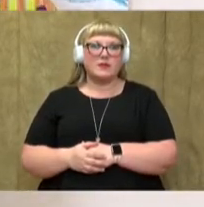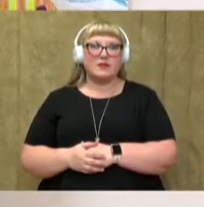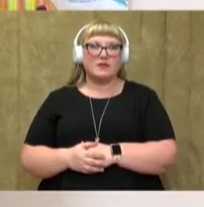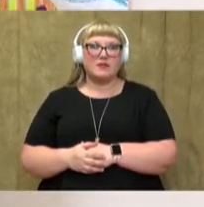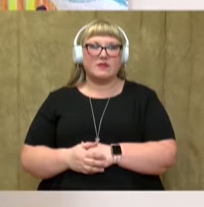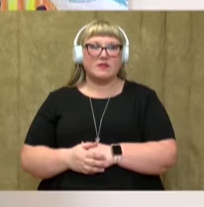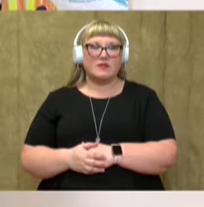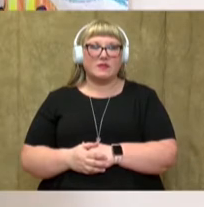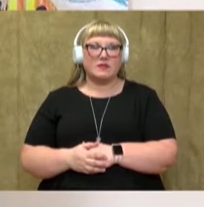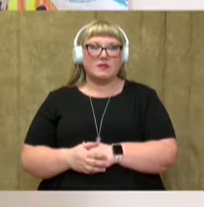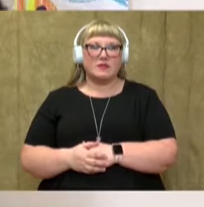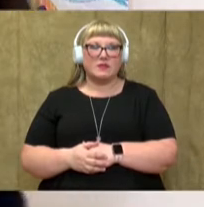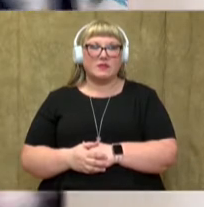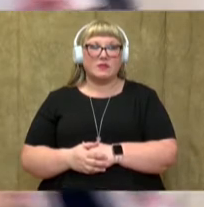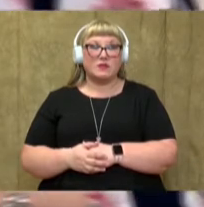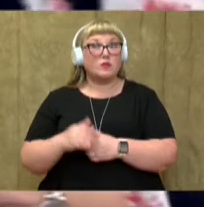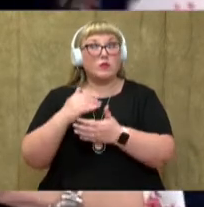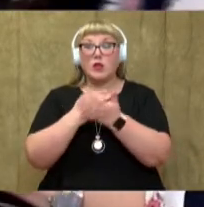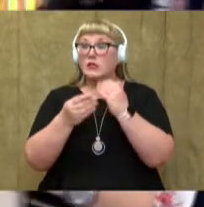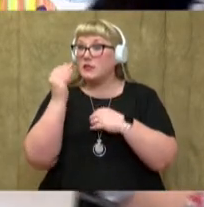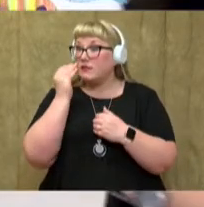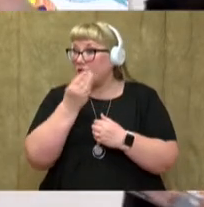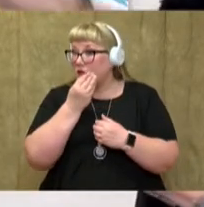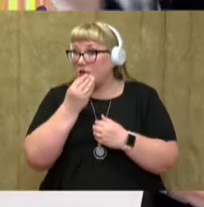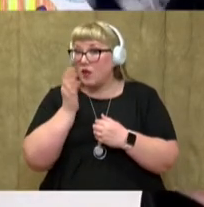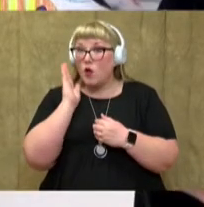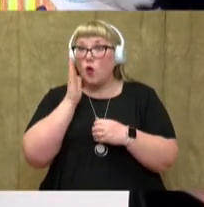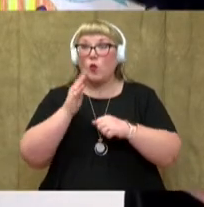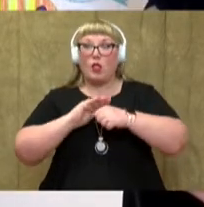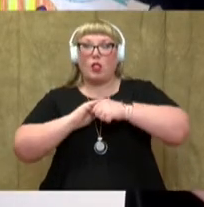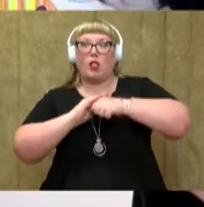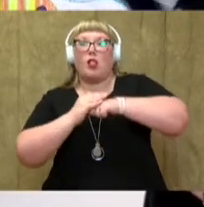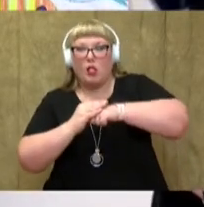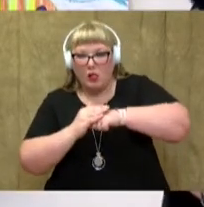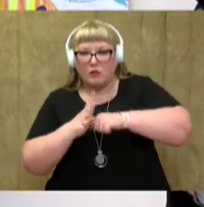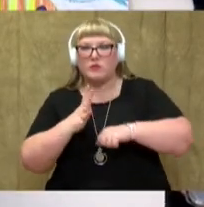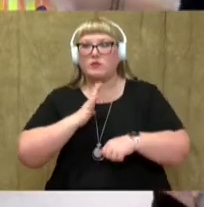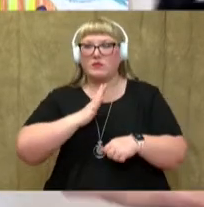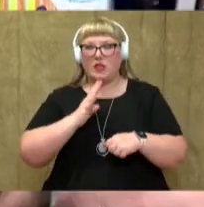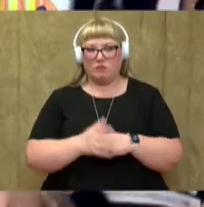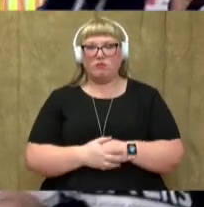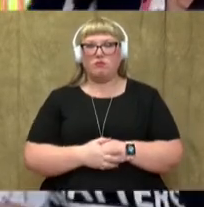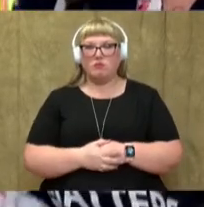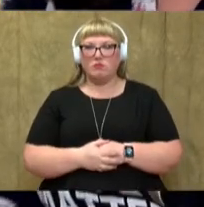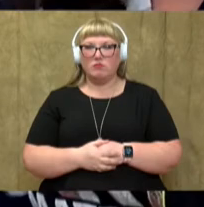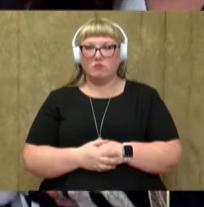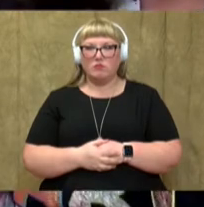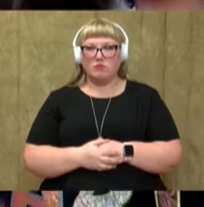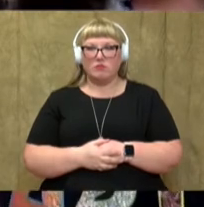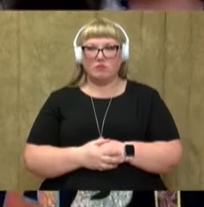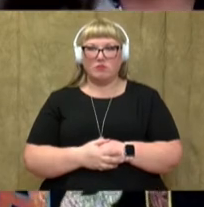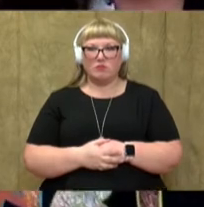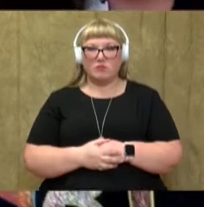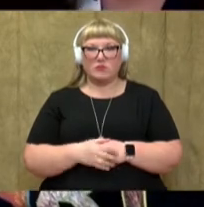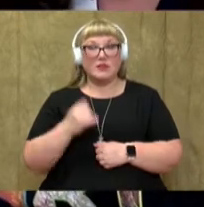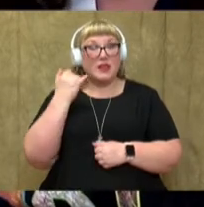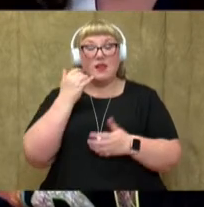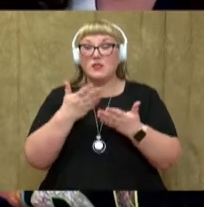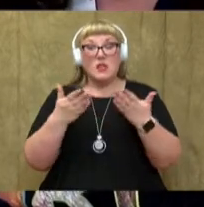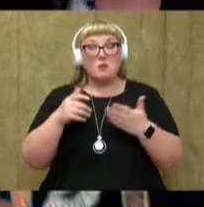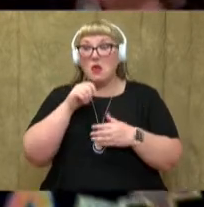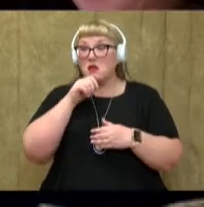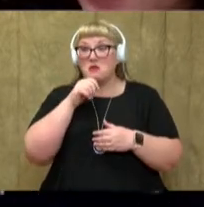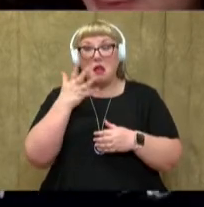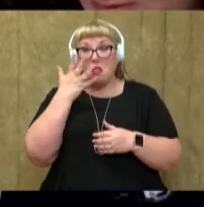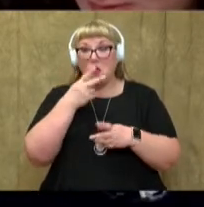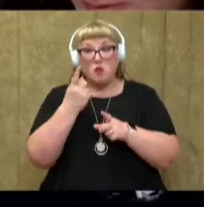Making a flower shape, and some of our flowers are gonna overlap. You can see that here. That's okay. If something doesn't look right, you can just cover